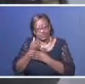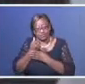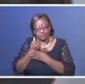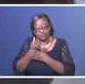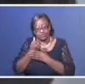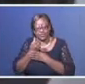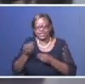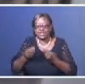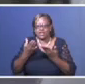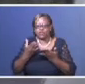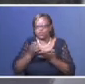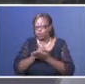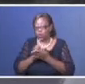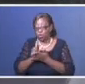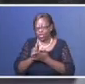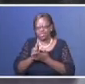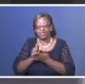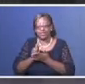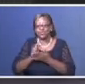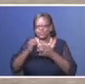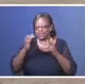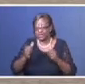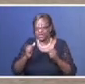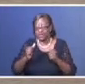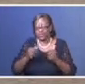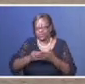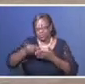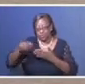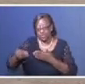and giving you the best prices possible